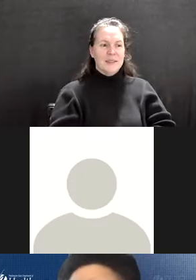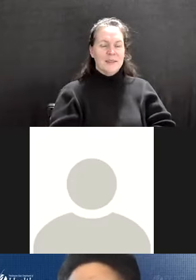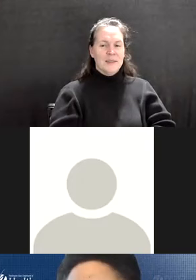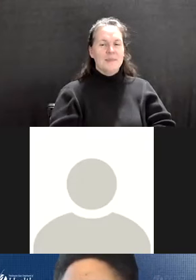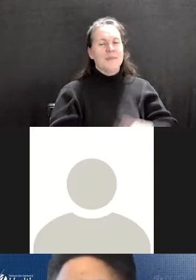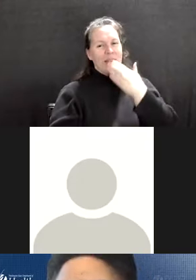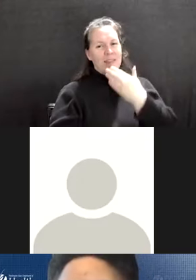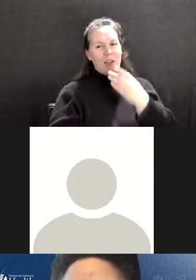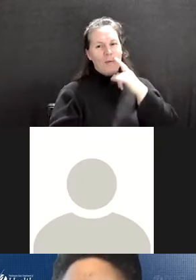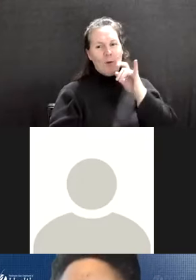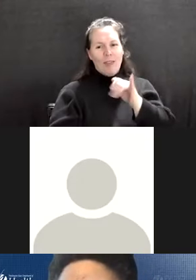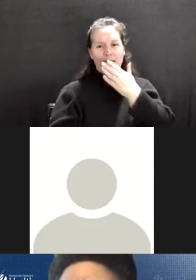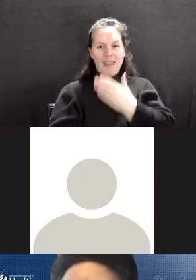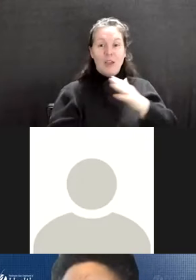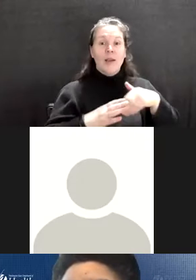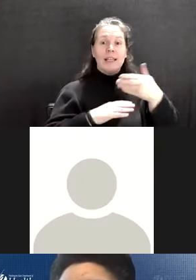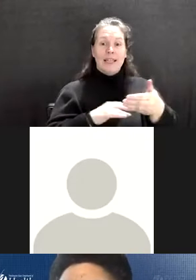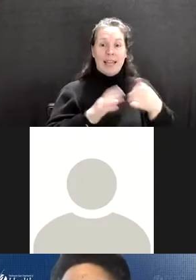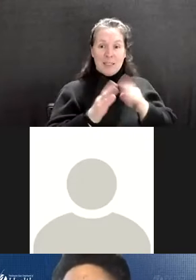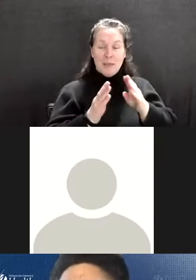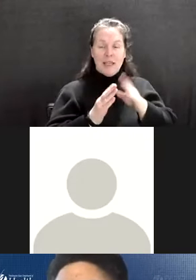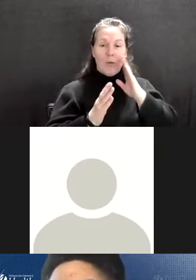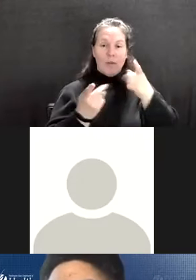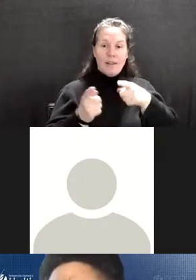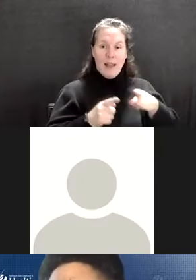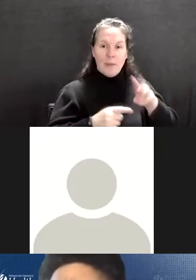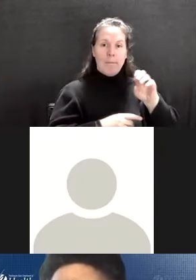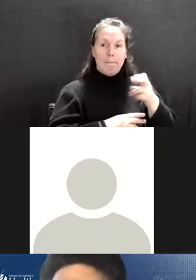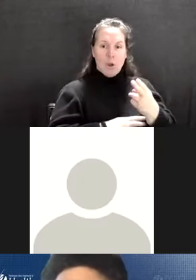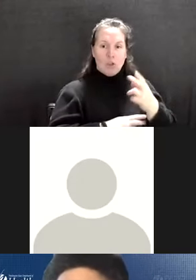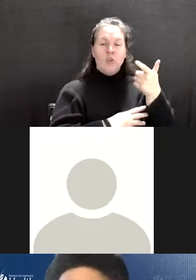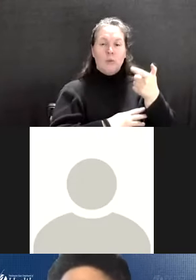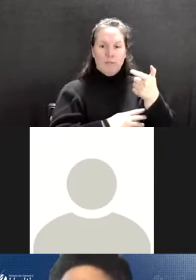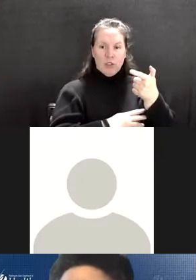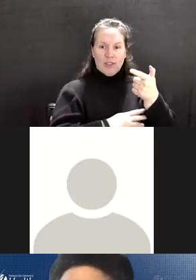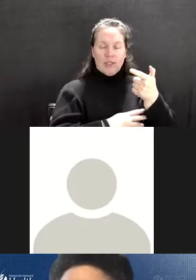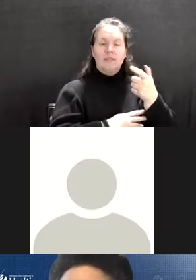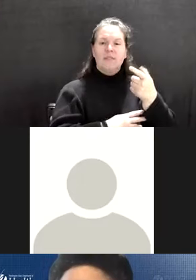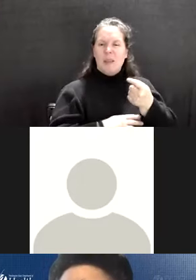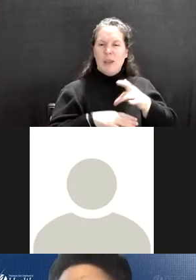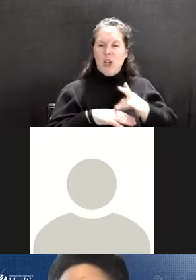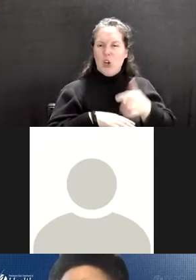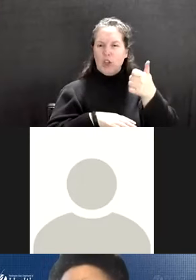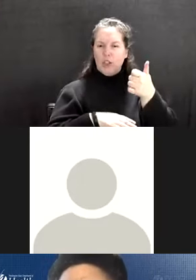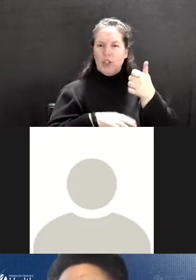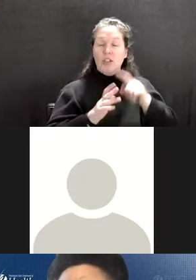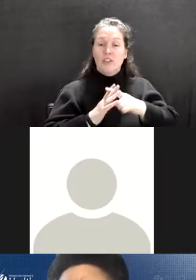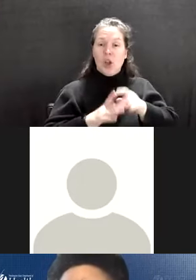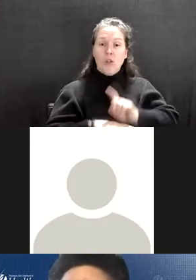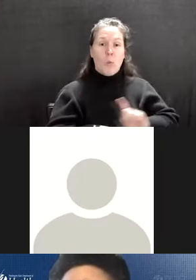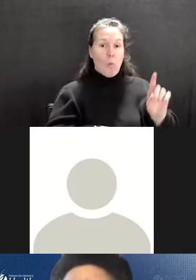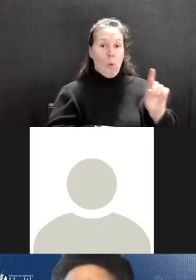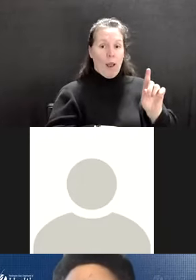Thank you for that. So our next meeting is going to be March 21st. It is a little earlier, so it starts at 1